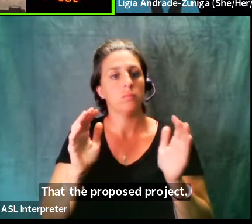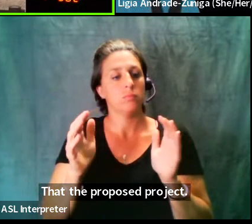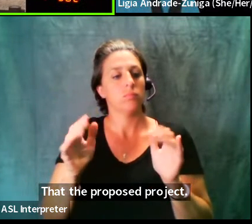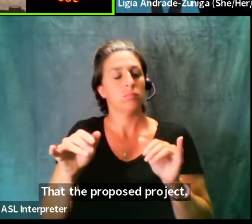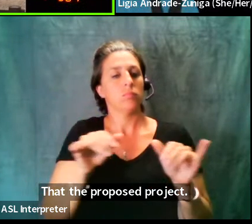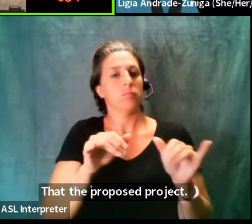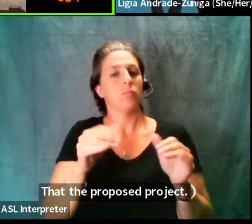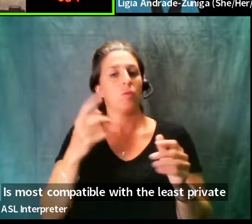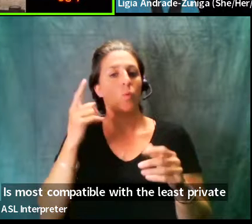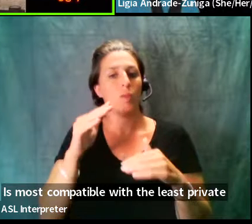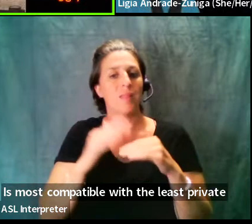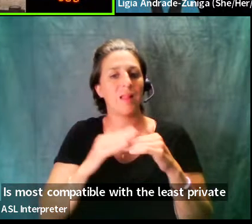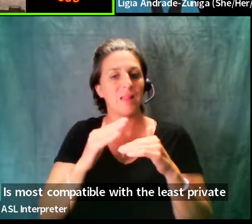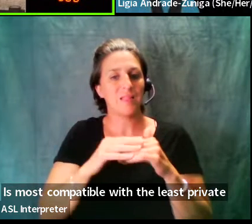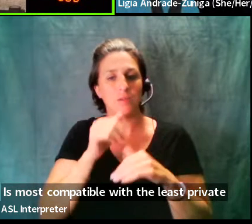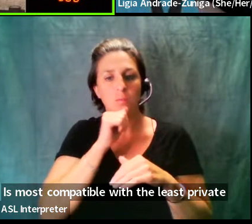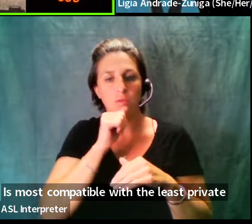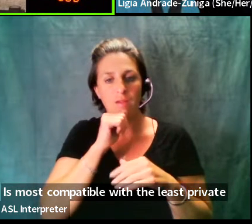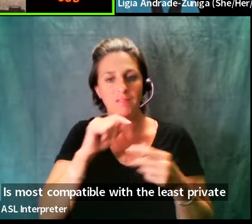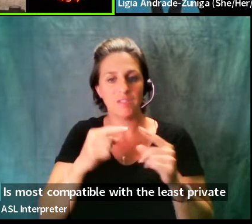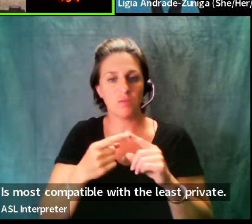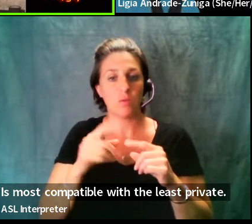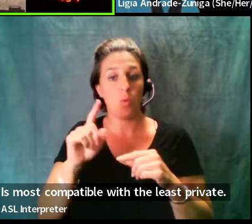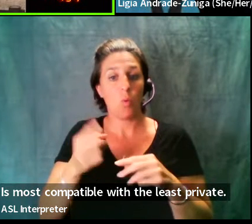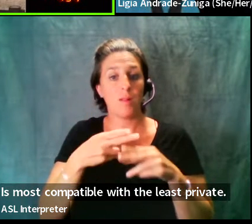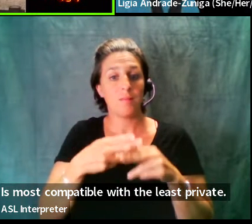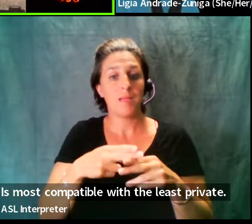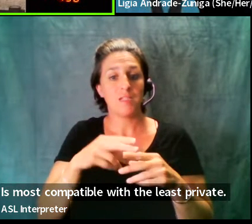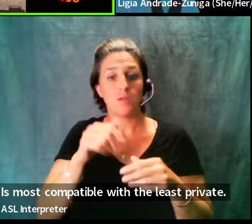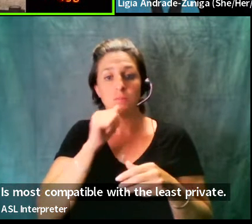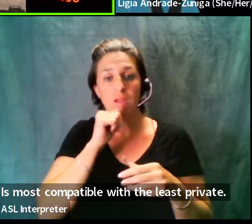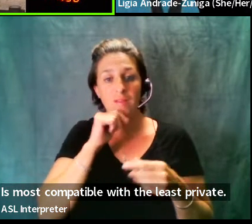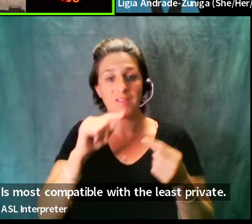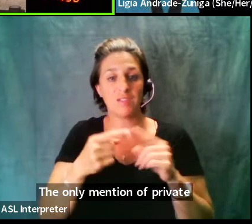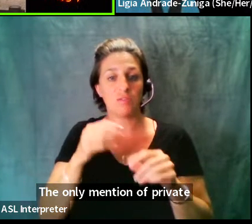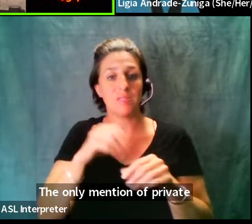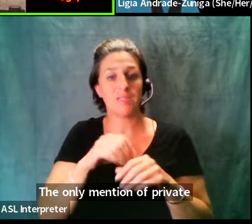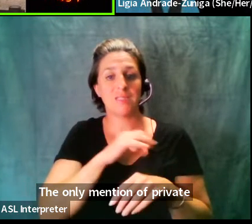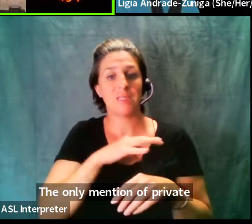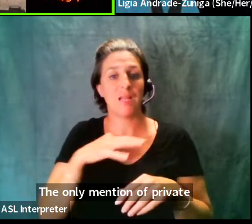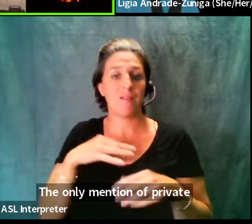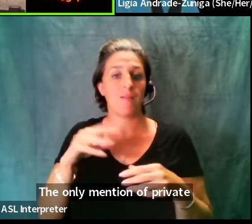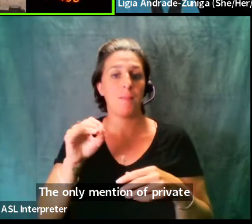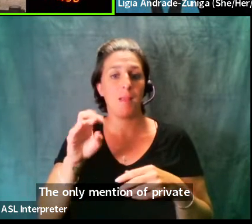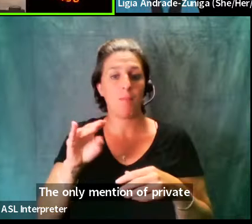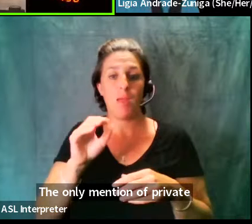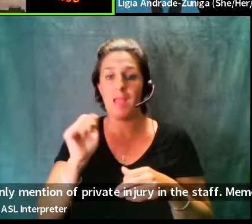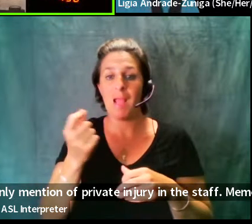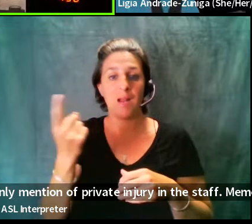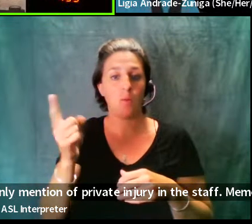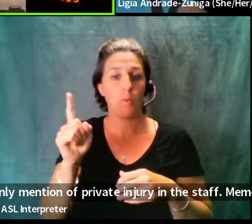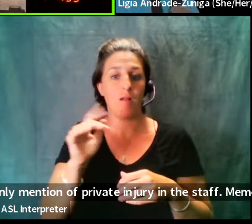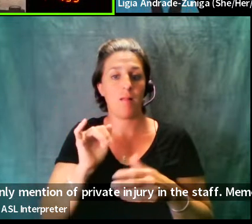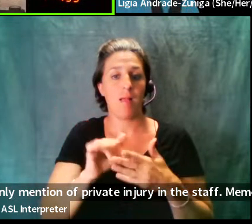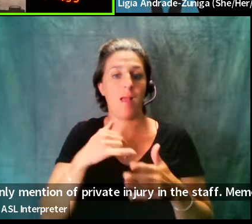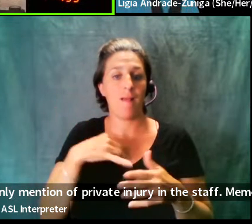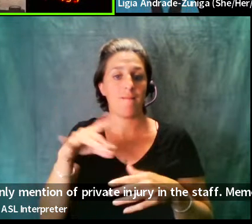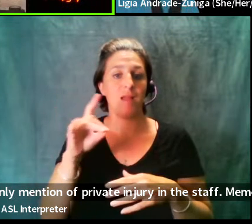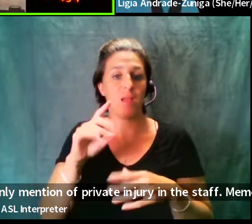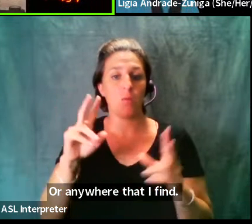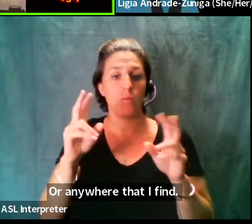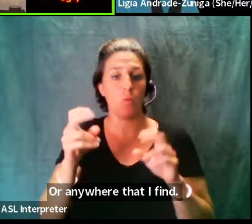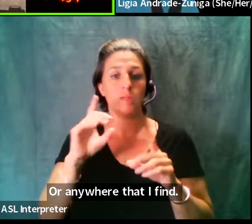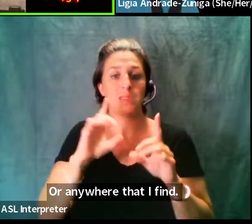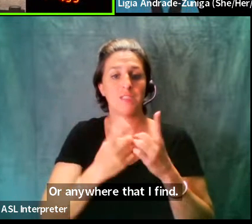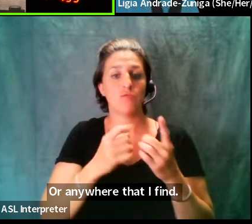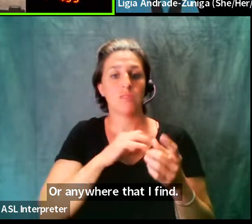injury. The only mention of private injury in the staff memo or anywhere that I've found is that, quote, district